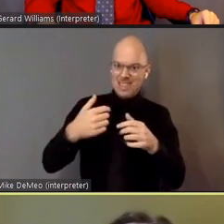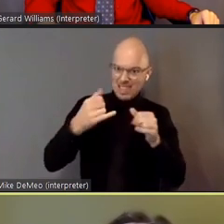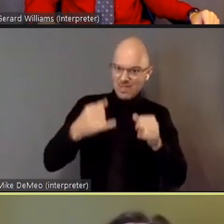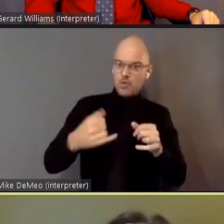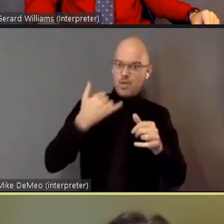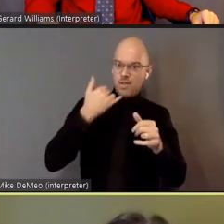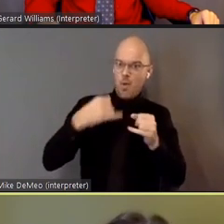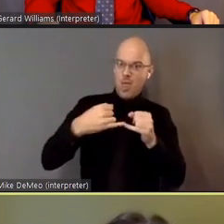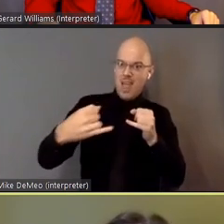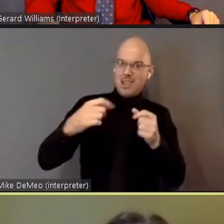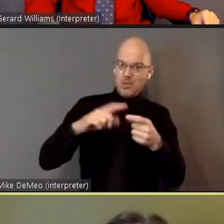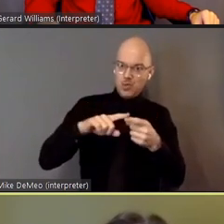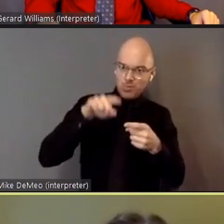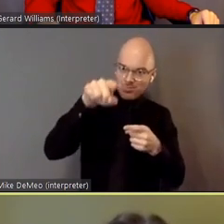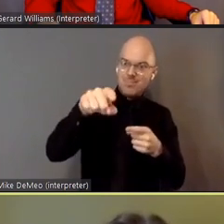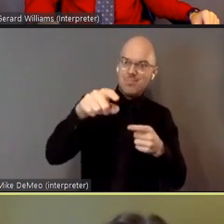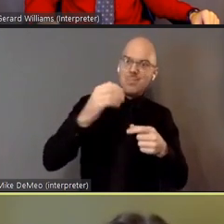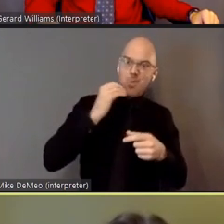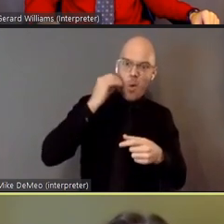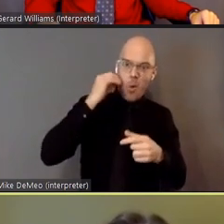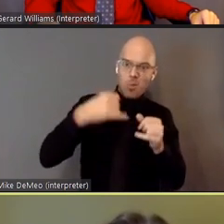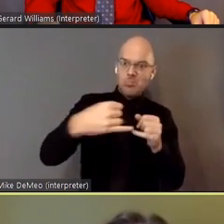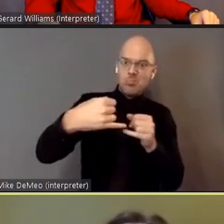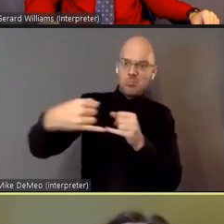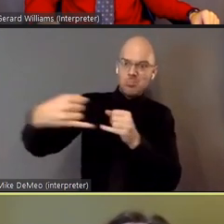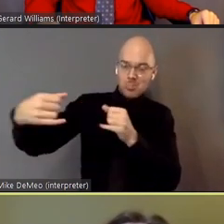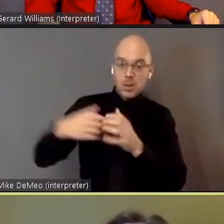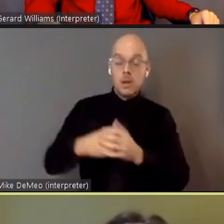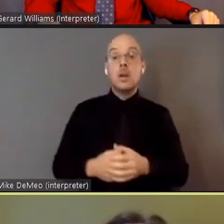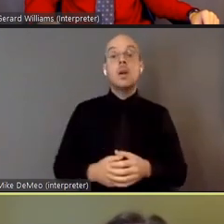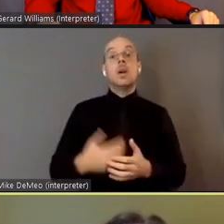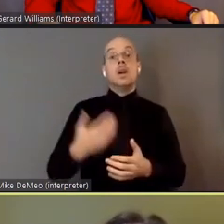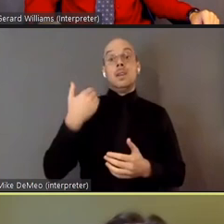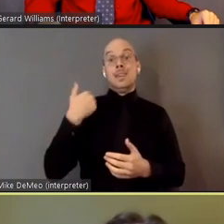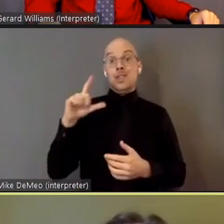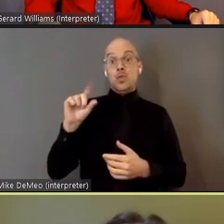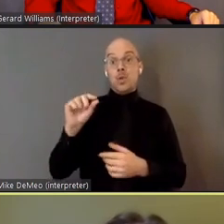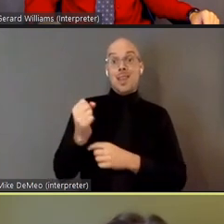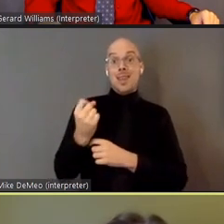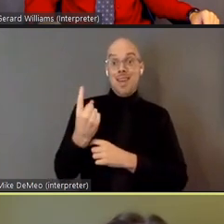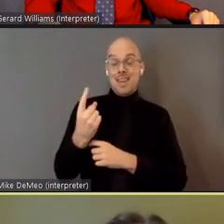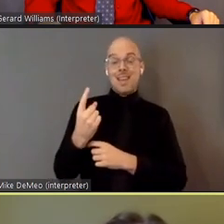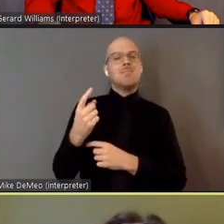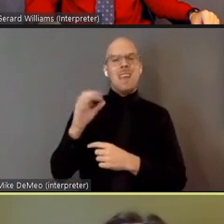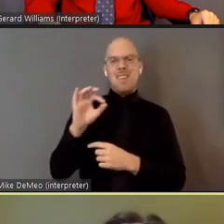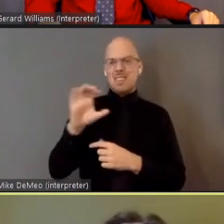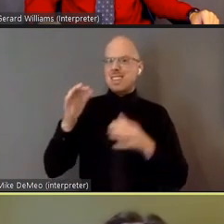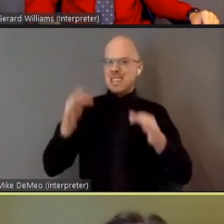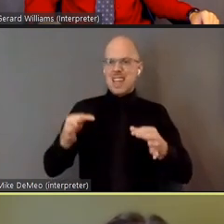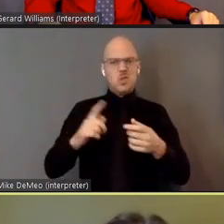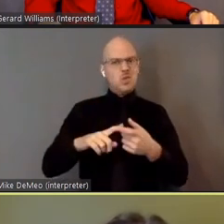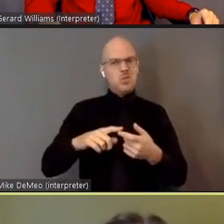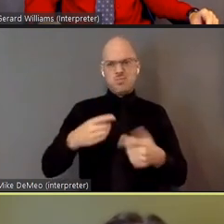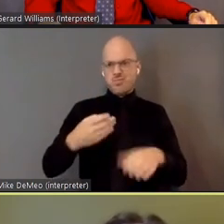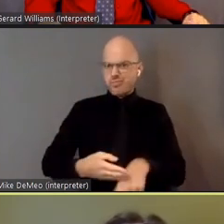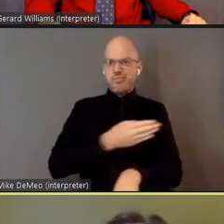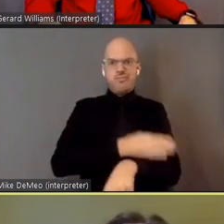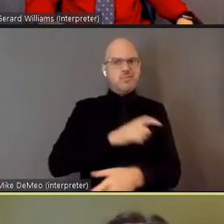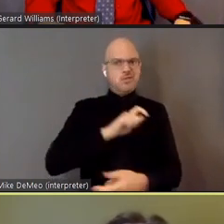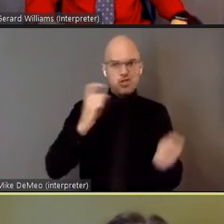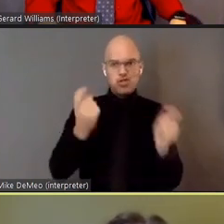in 2011, the FCC did a major overhaul of their USF programs in